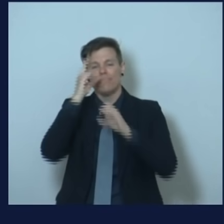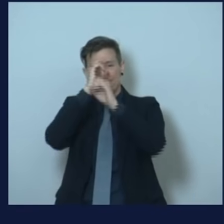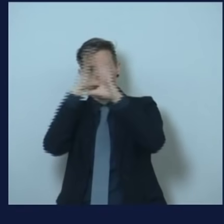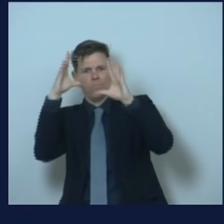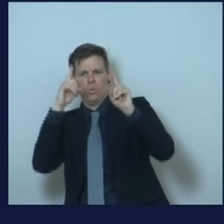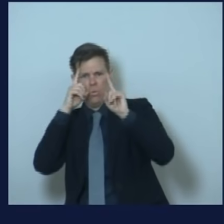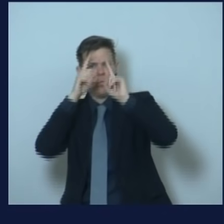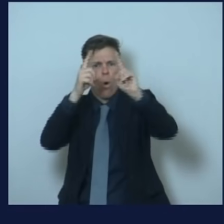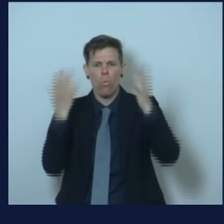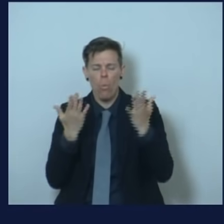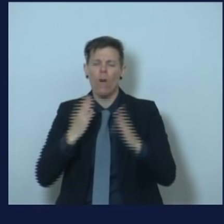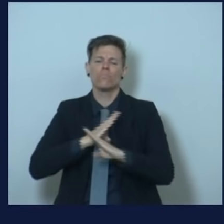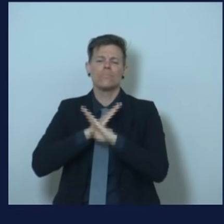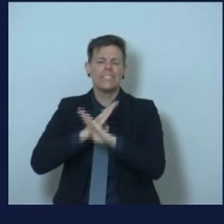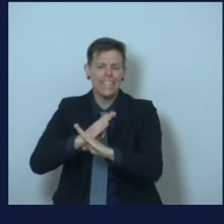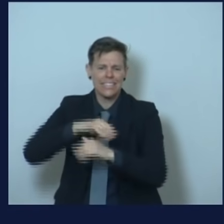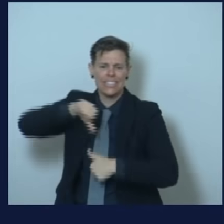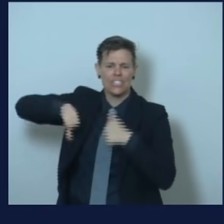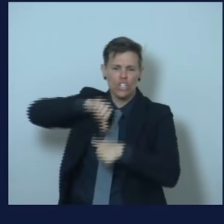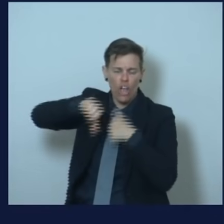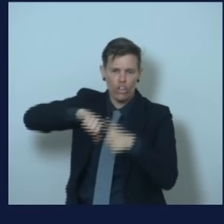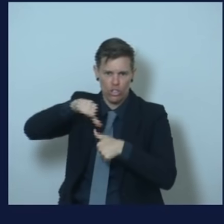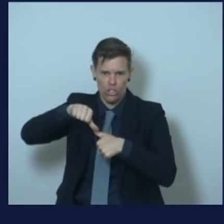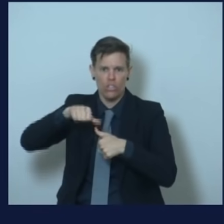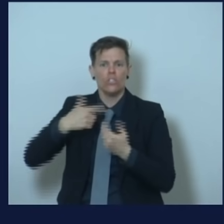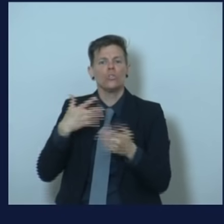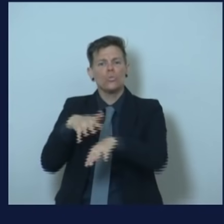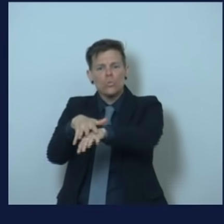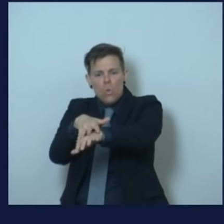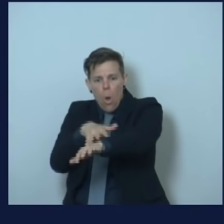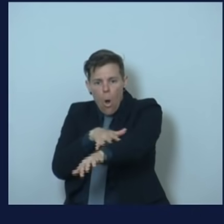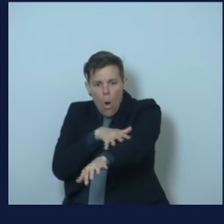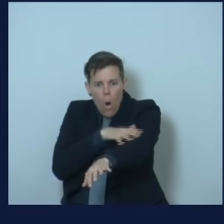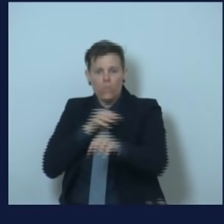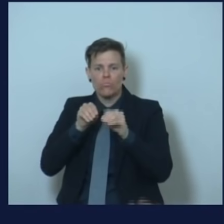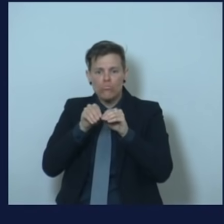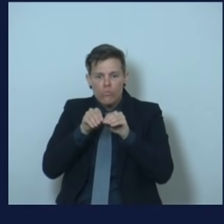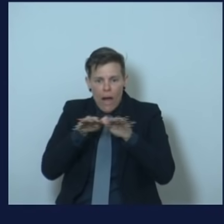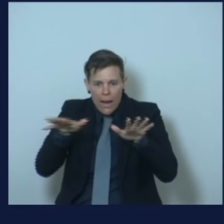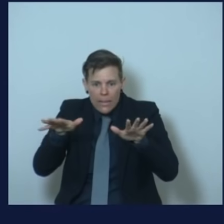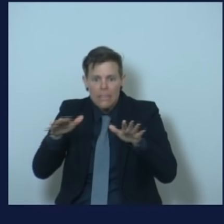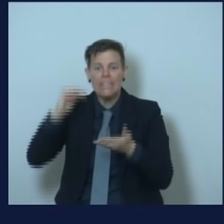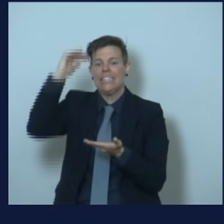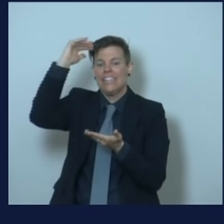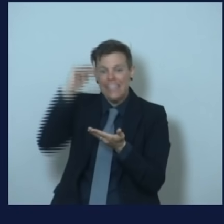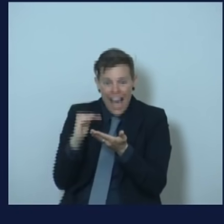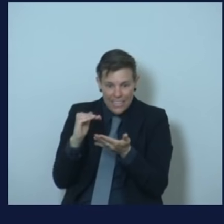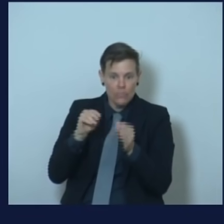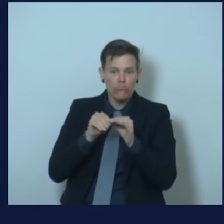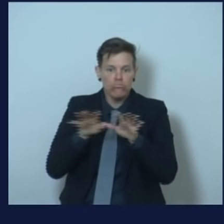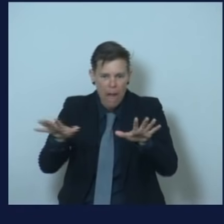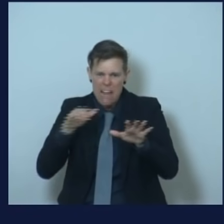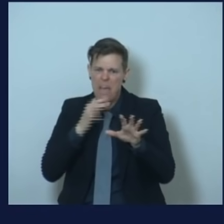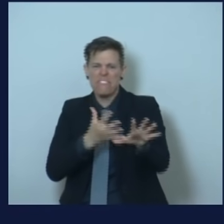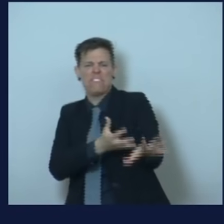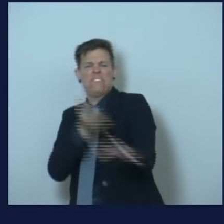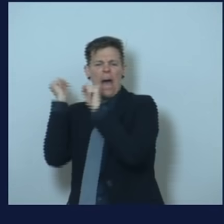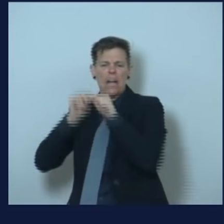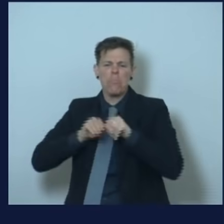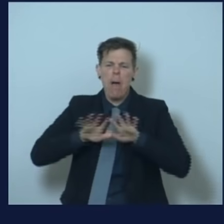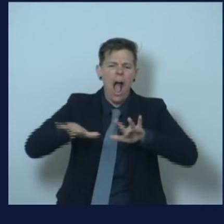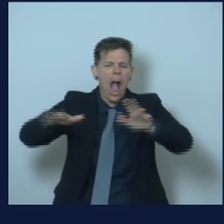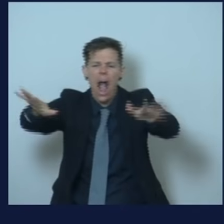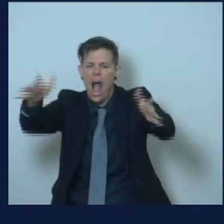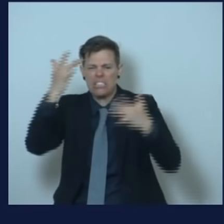to control, slow the transmission, to mitigate the effects of this virus. But if we're aiming for a